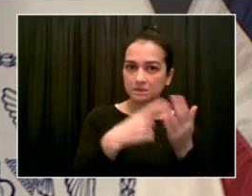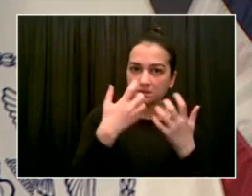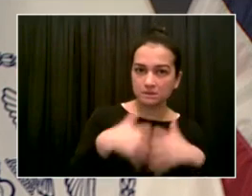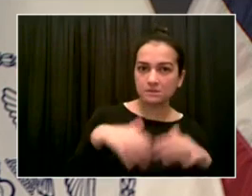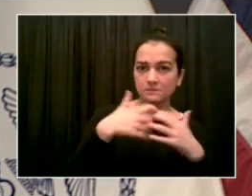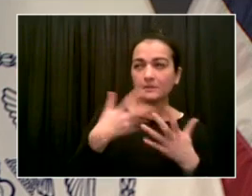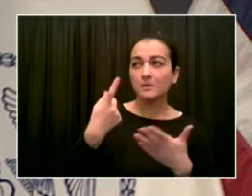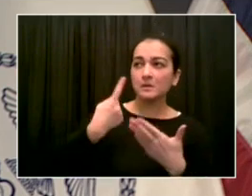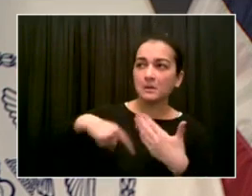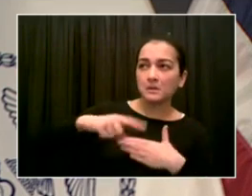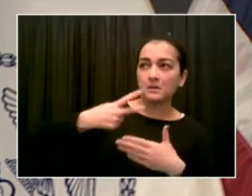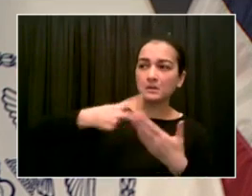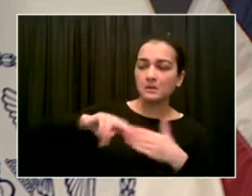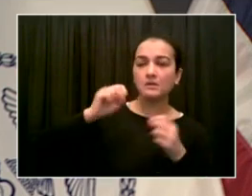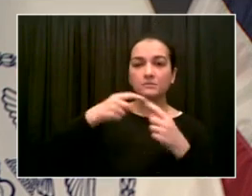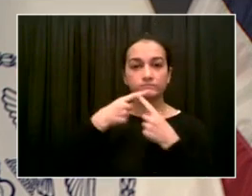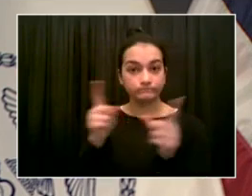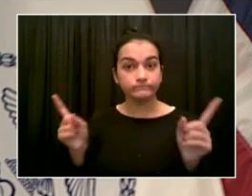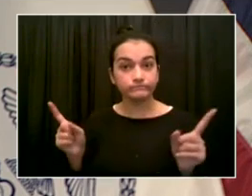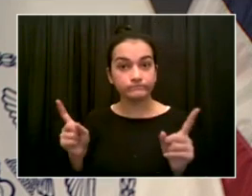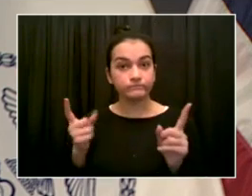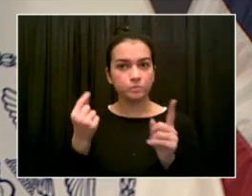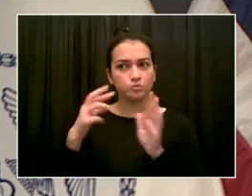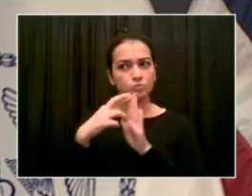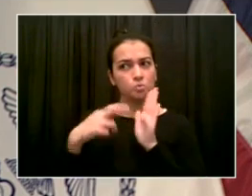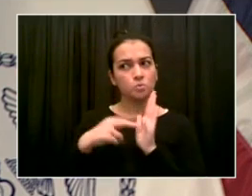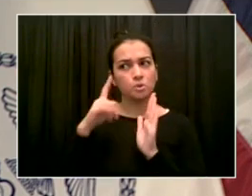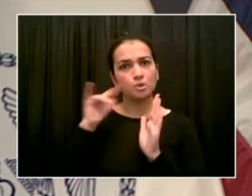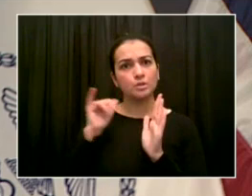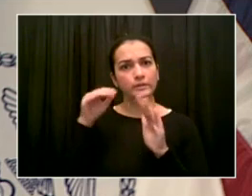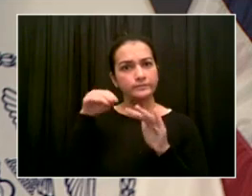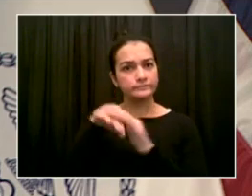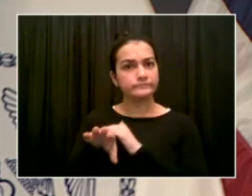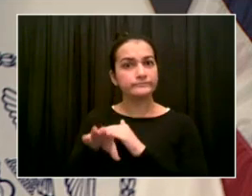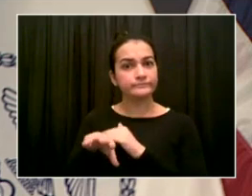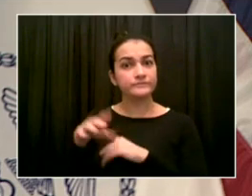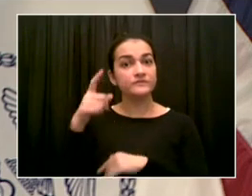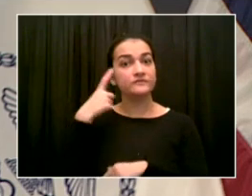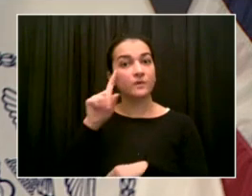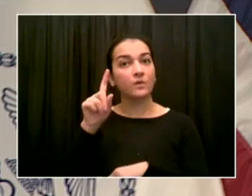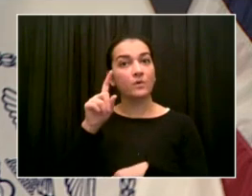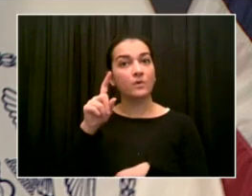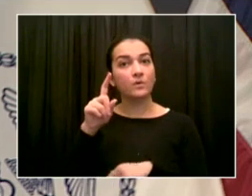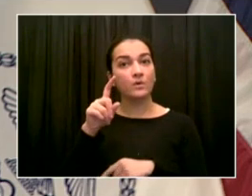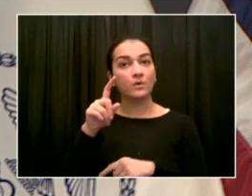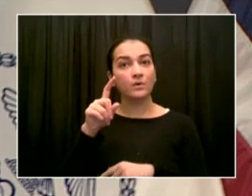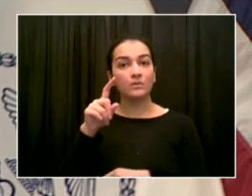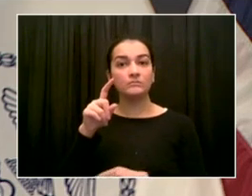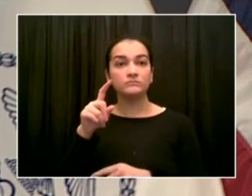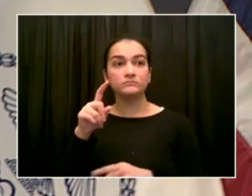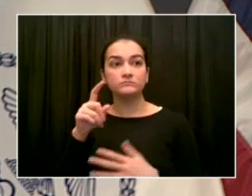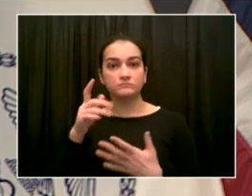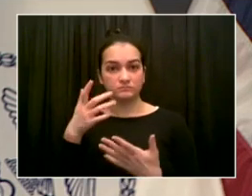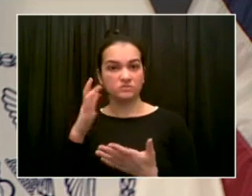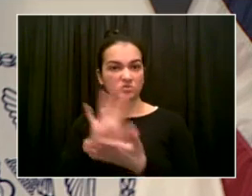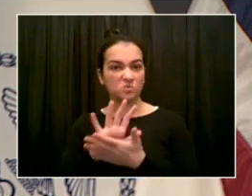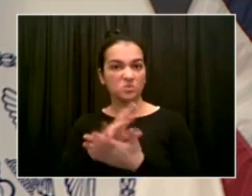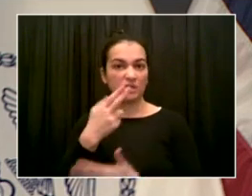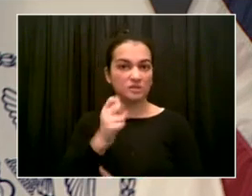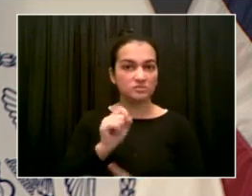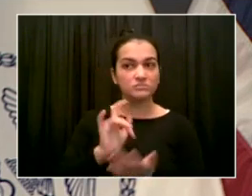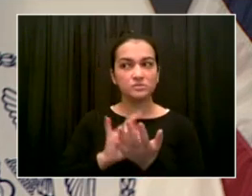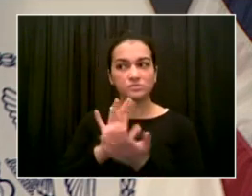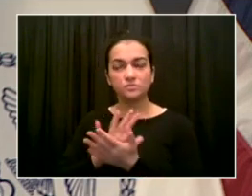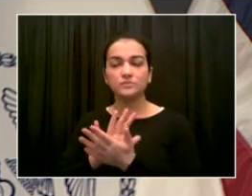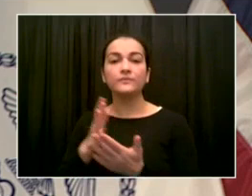So, after Thanksgiving, before Christmas, we don't have an exact date, but somewhere in that range. Our last question